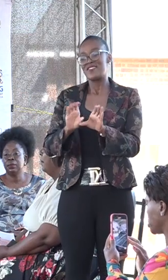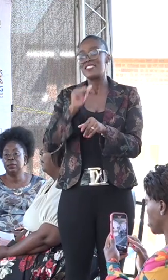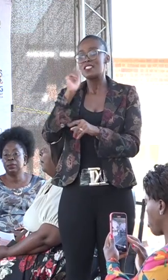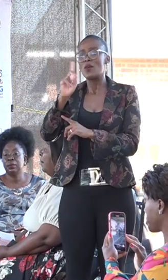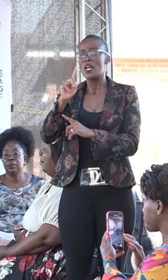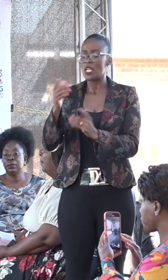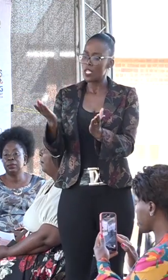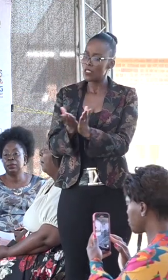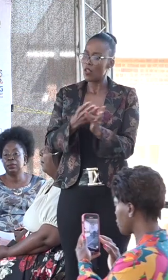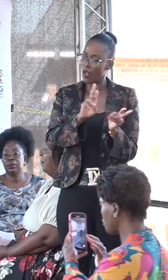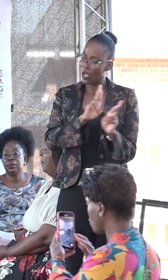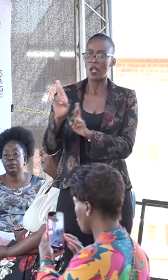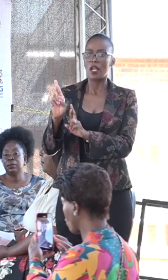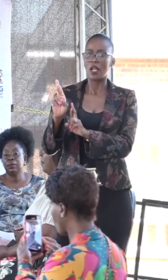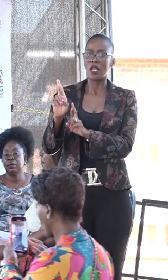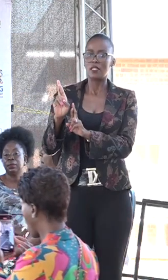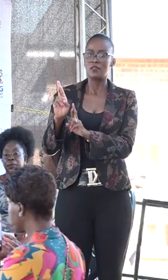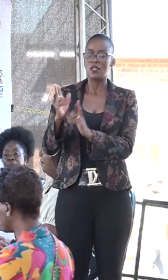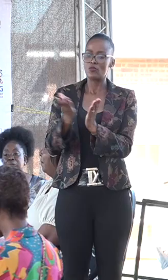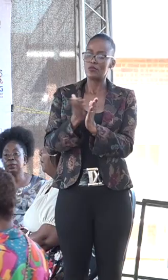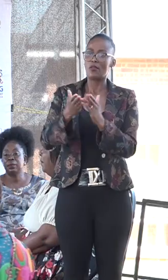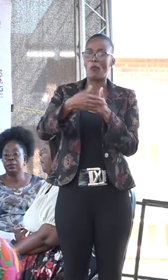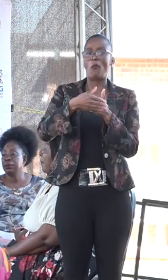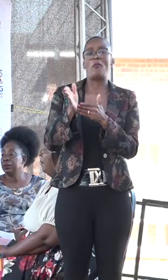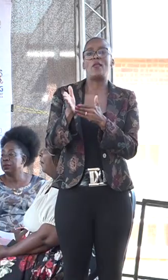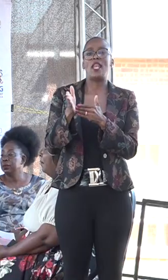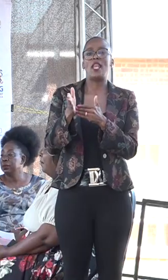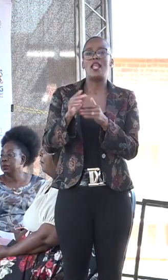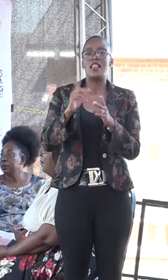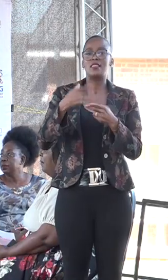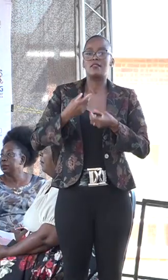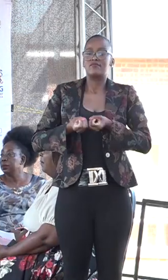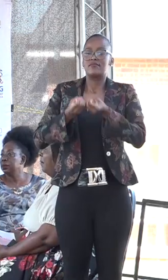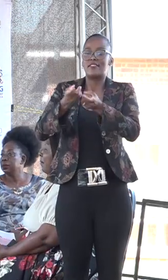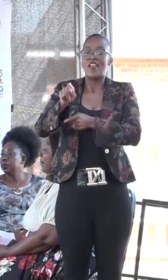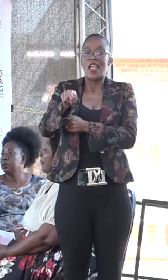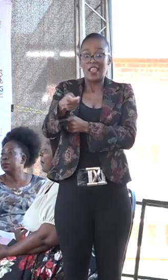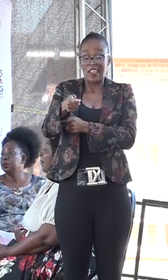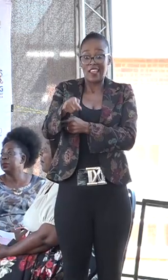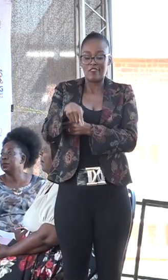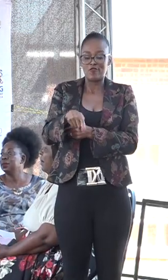isikolo si ready siyasivula and then ngizomnika nekhiya